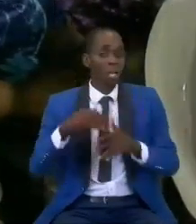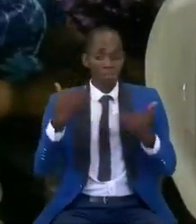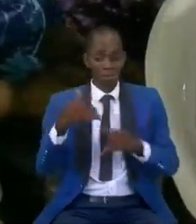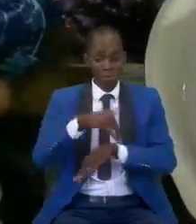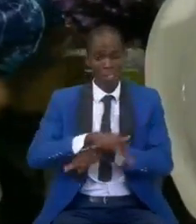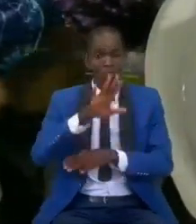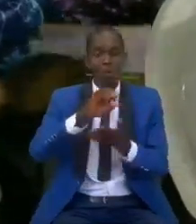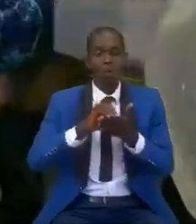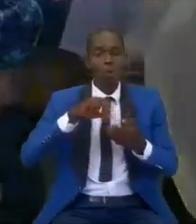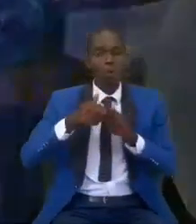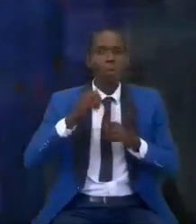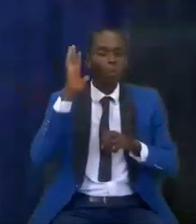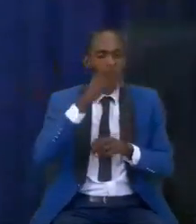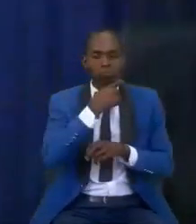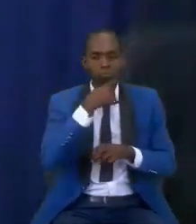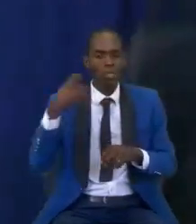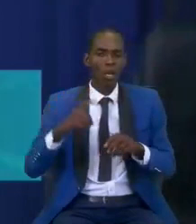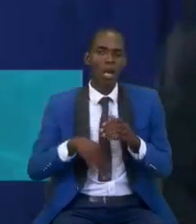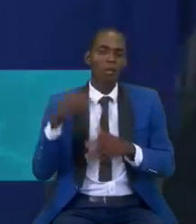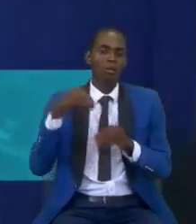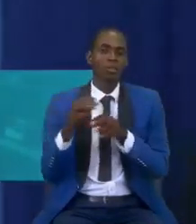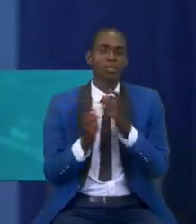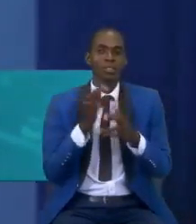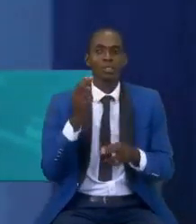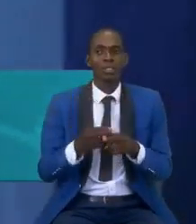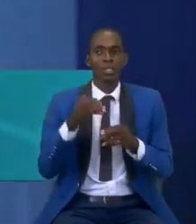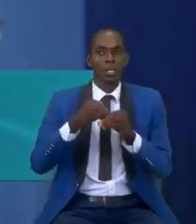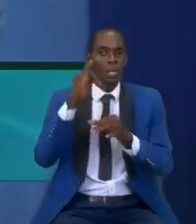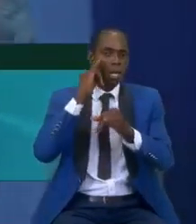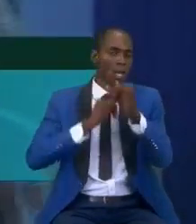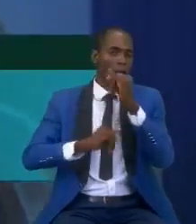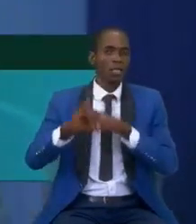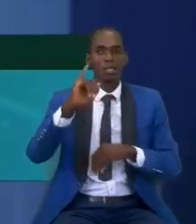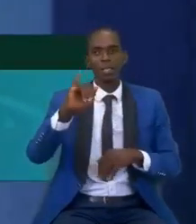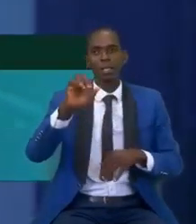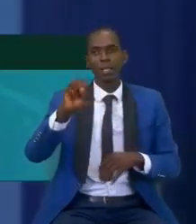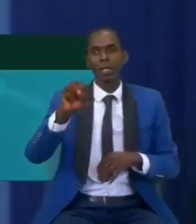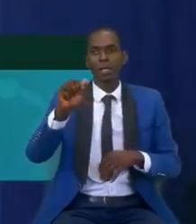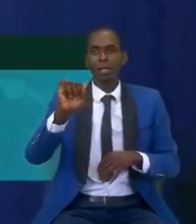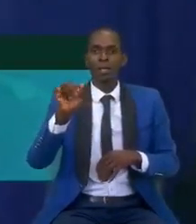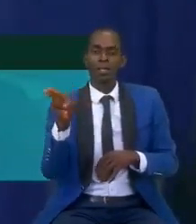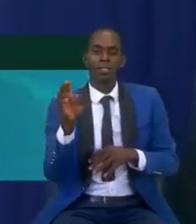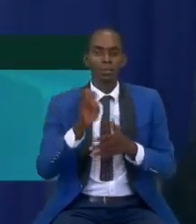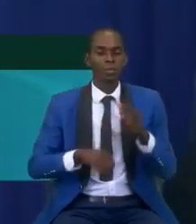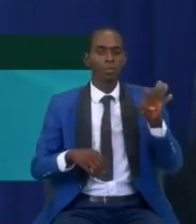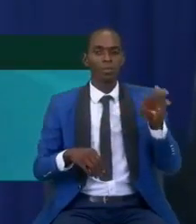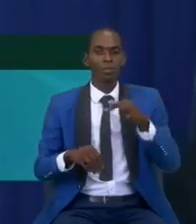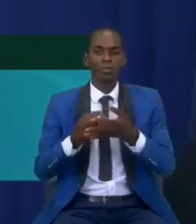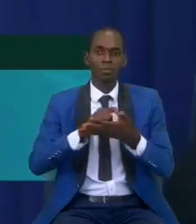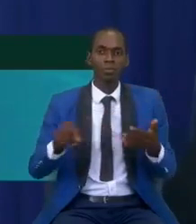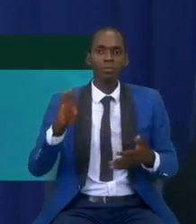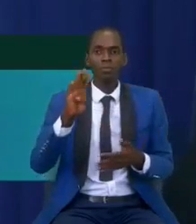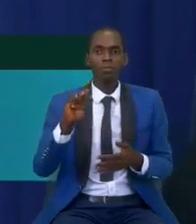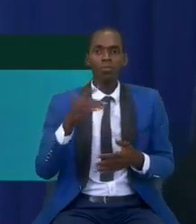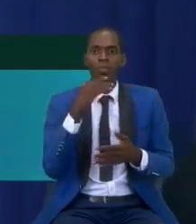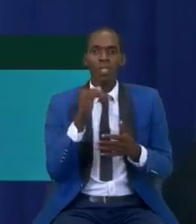I'm reading from verse 14. And they shall lift up their voice, they shall sing for the majesty of